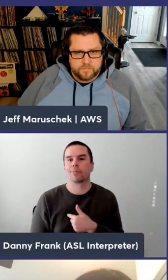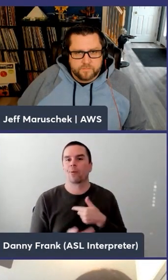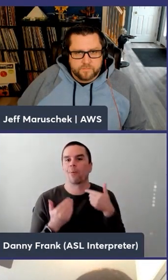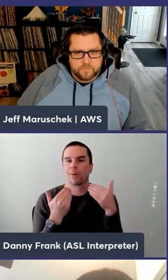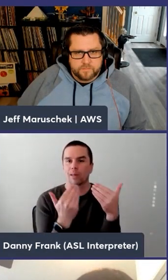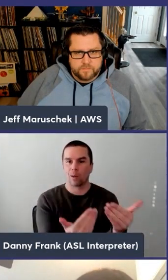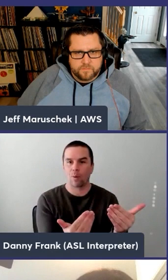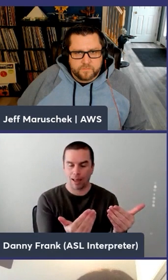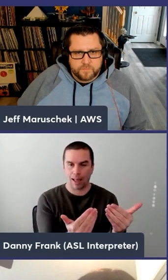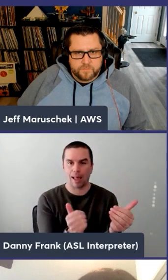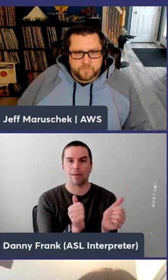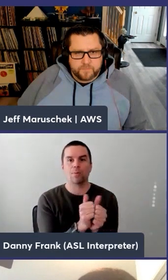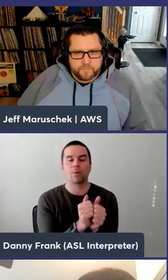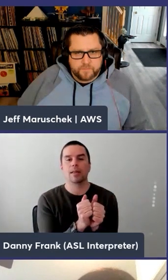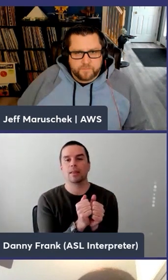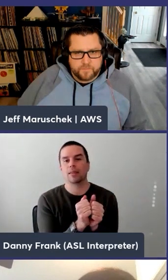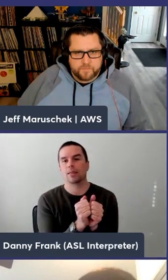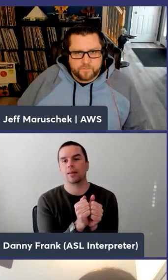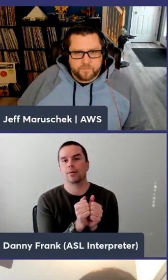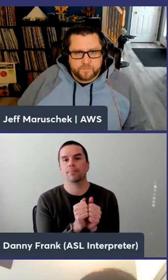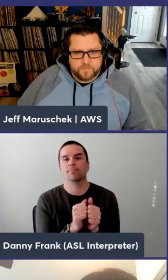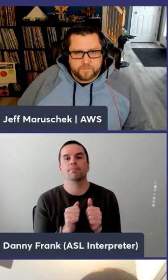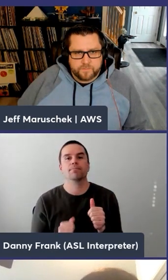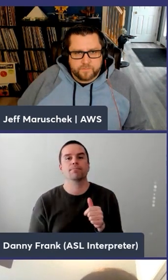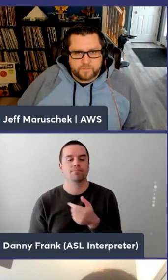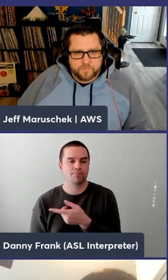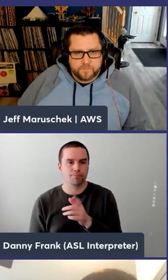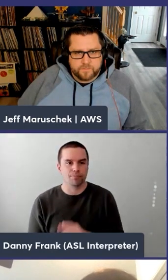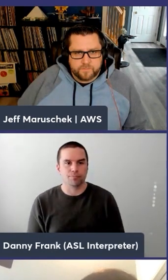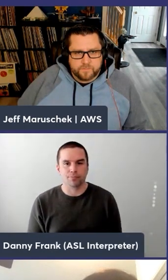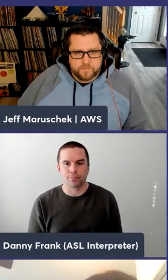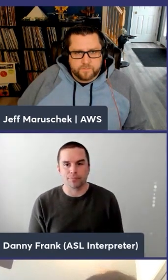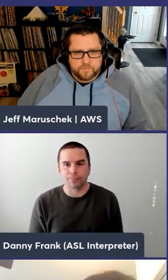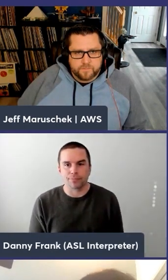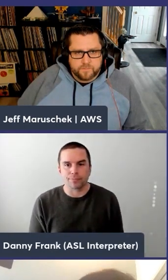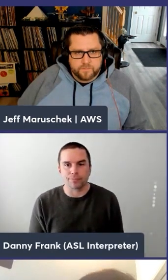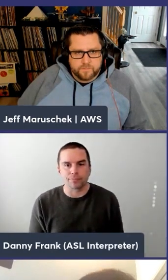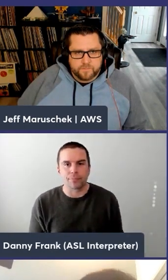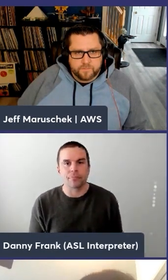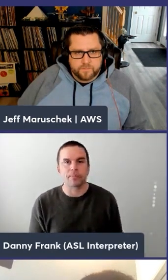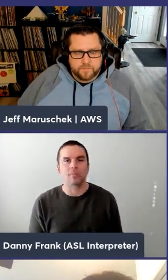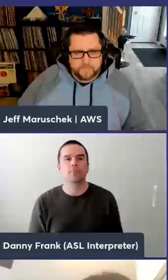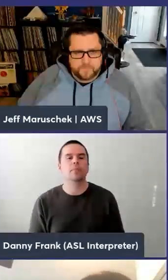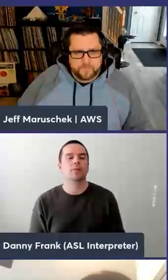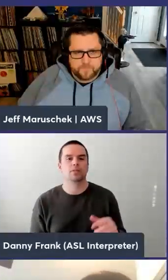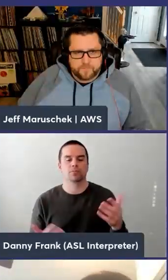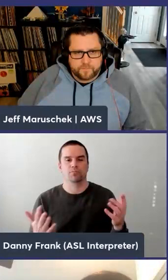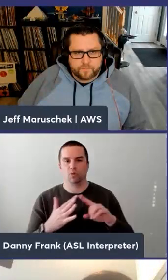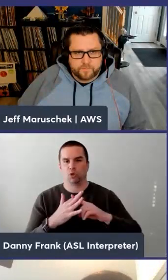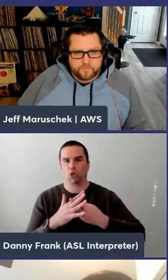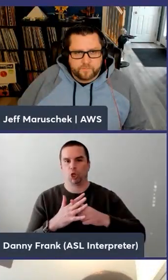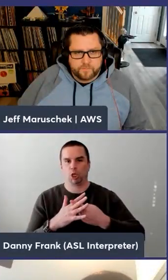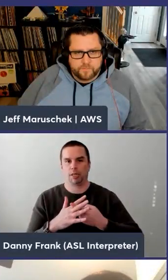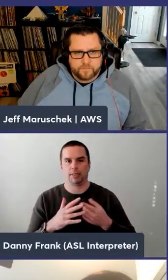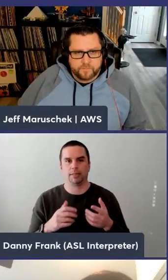let's just take the wizard to create collection. So here we get started. We